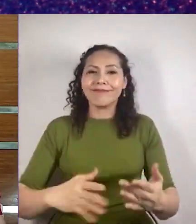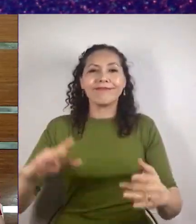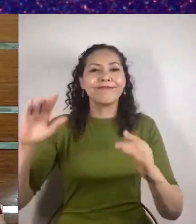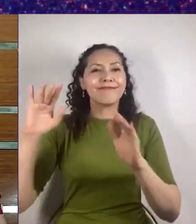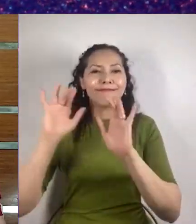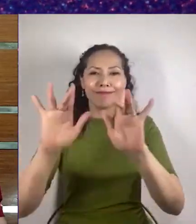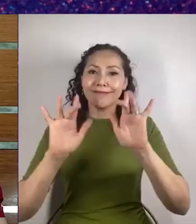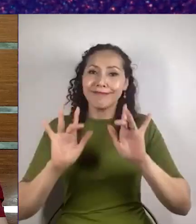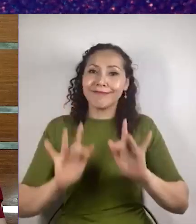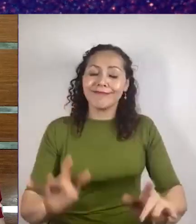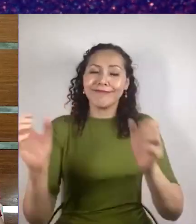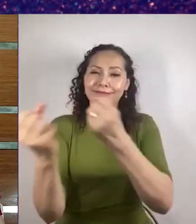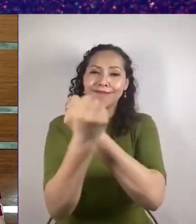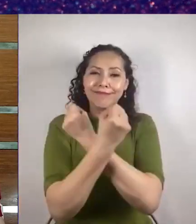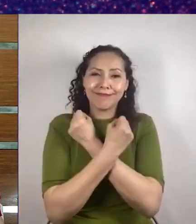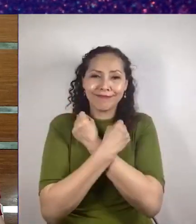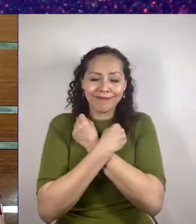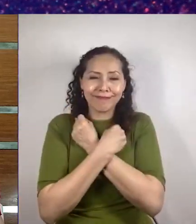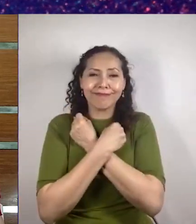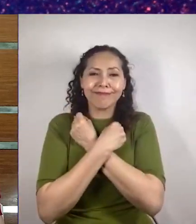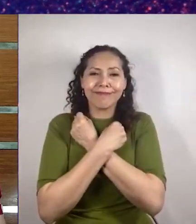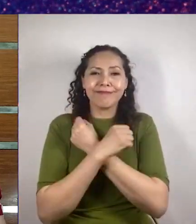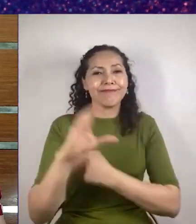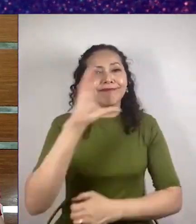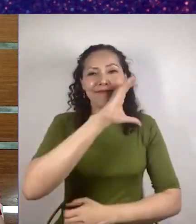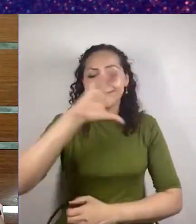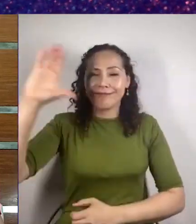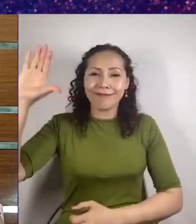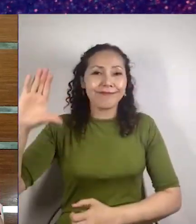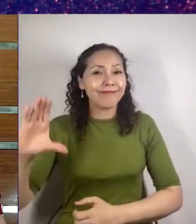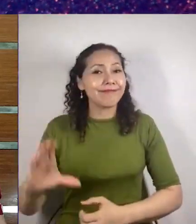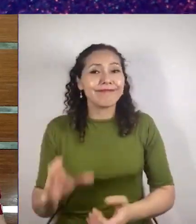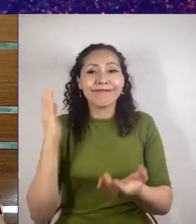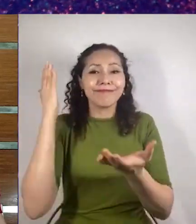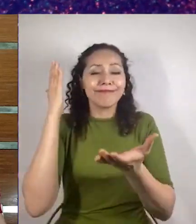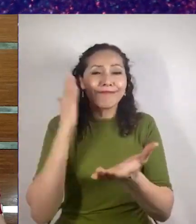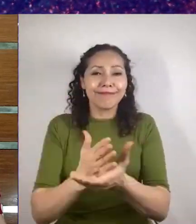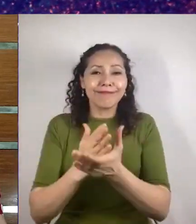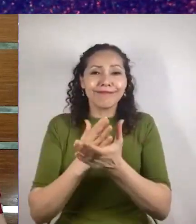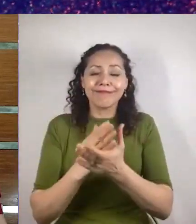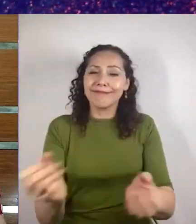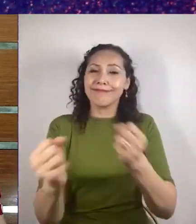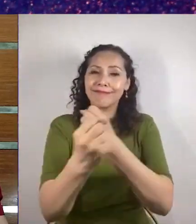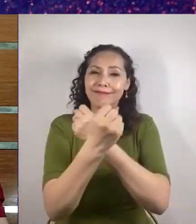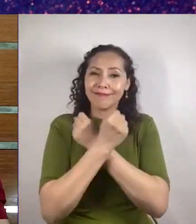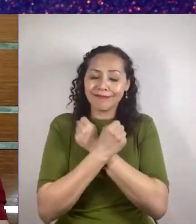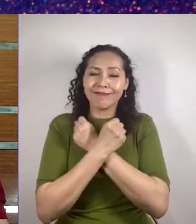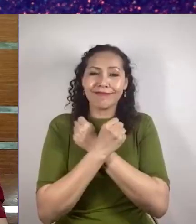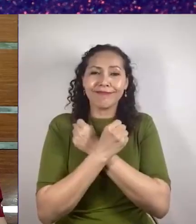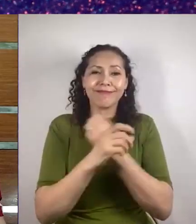your love. Your love is unfailing, Lord, I am